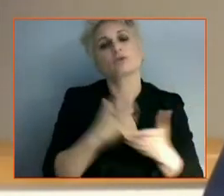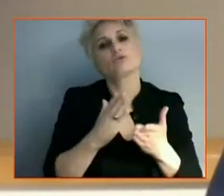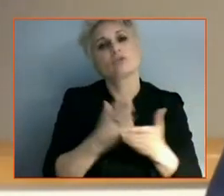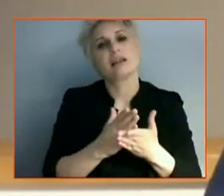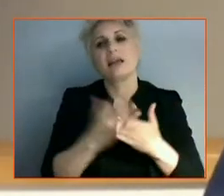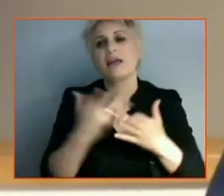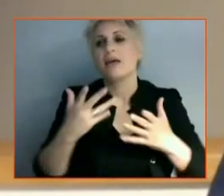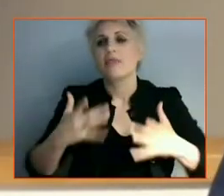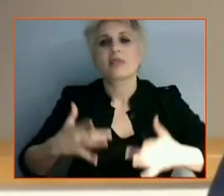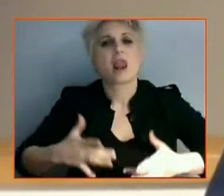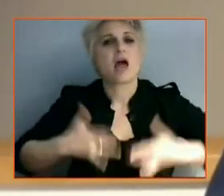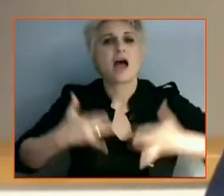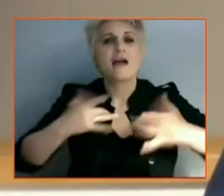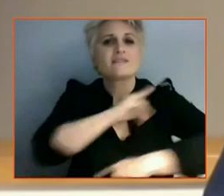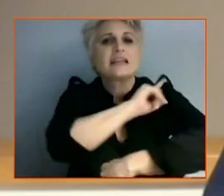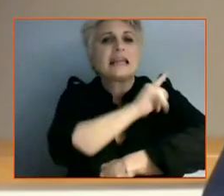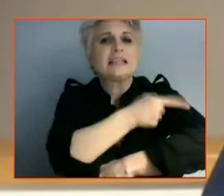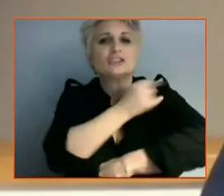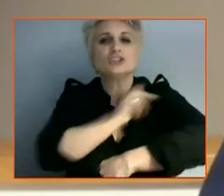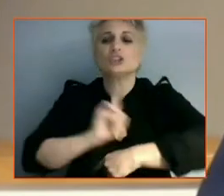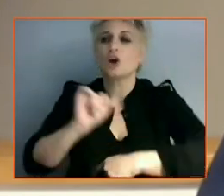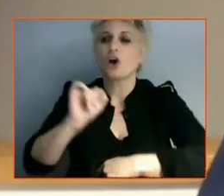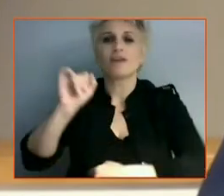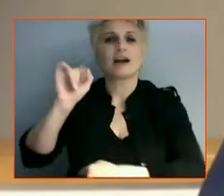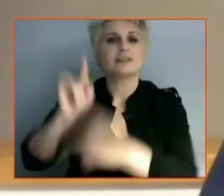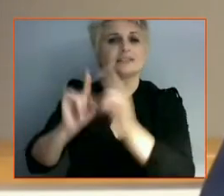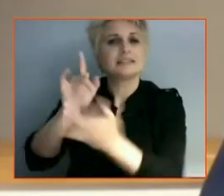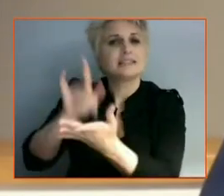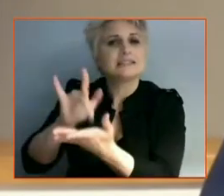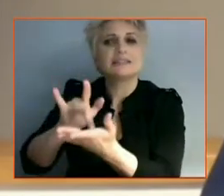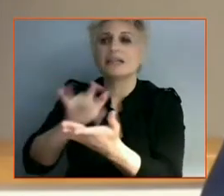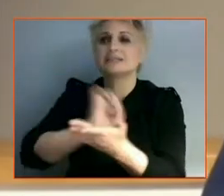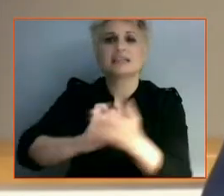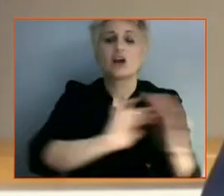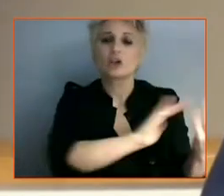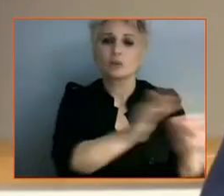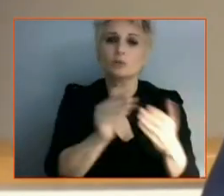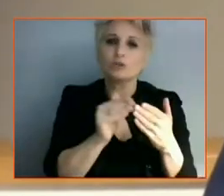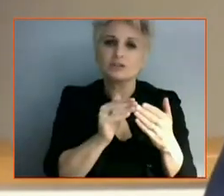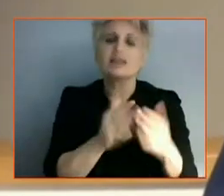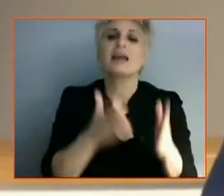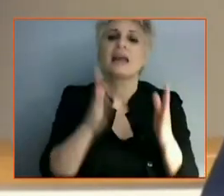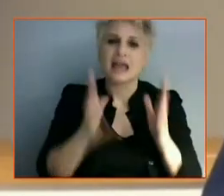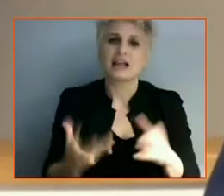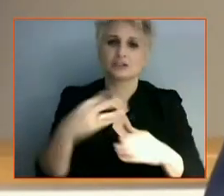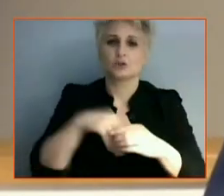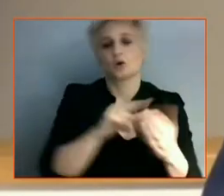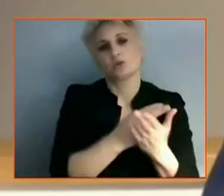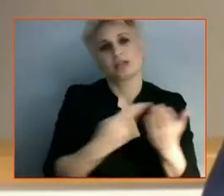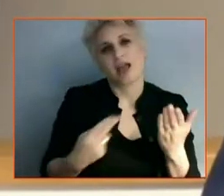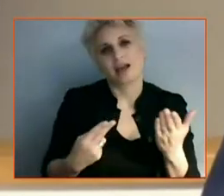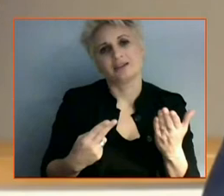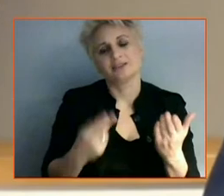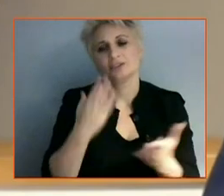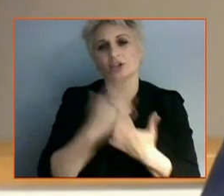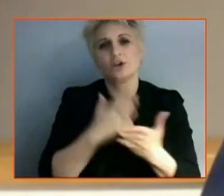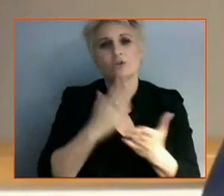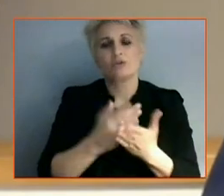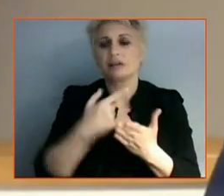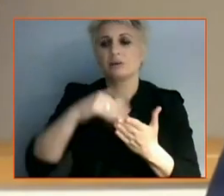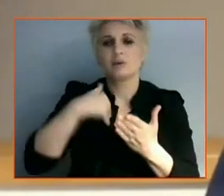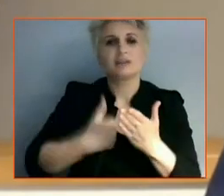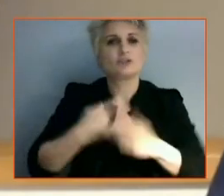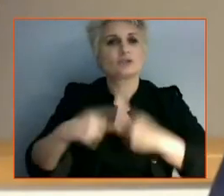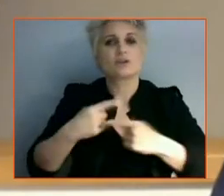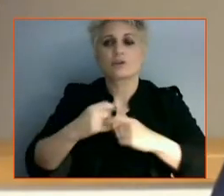vitality of our city centres and our communities, that we continue to promote the arts, culture